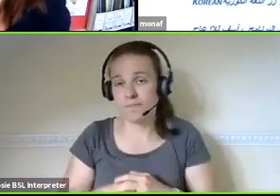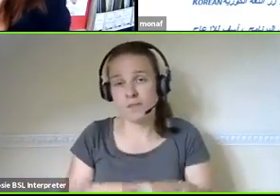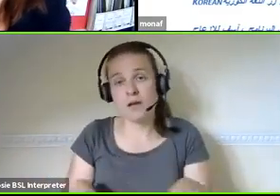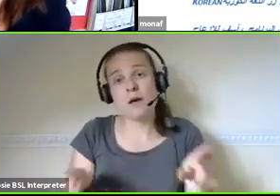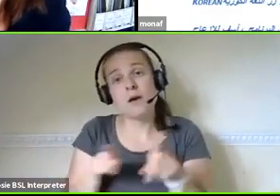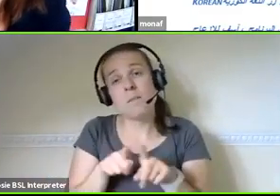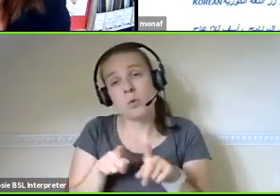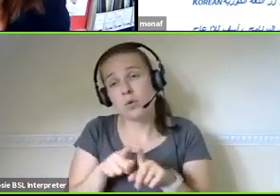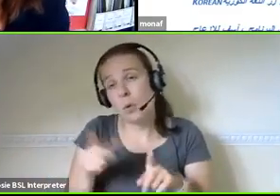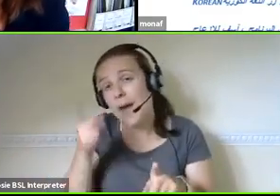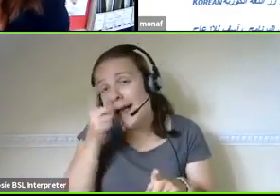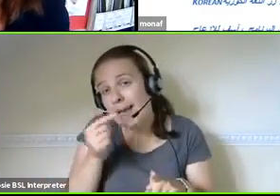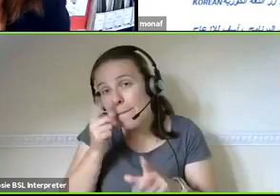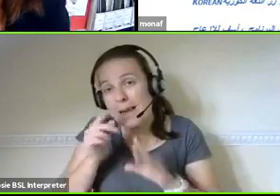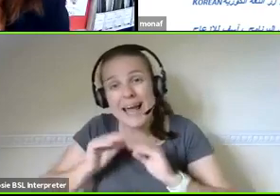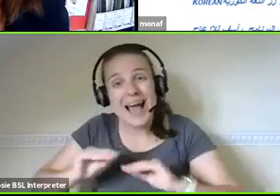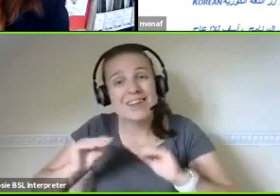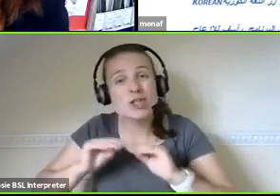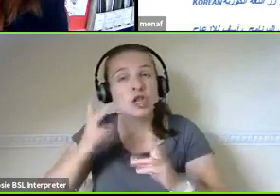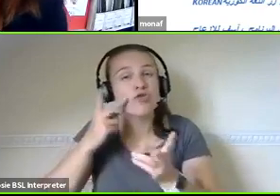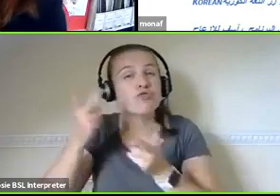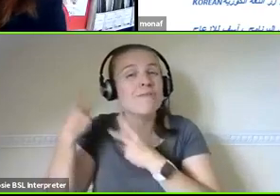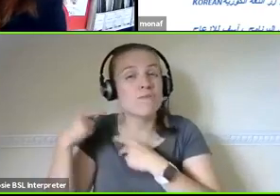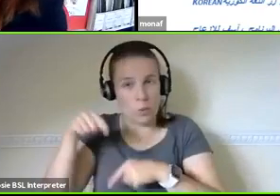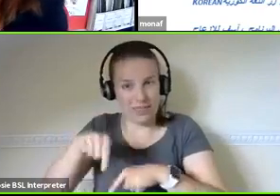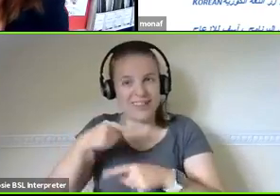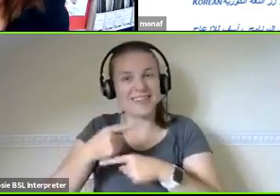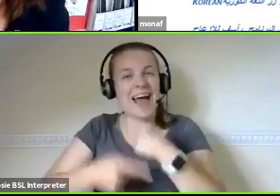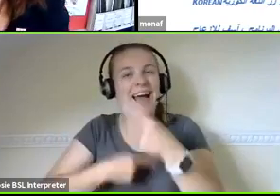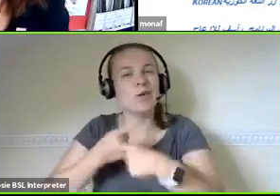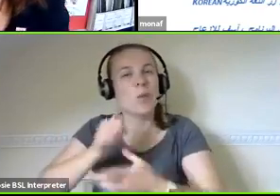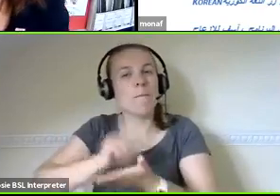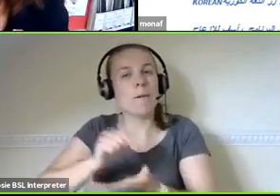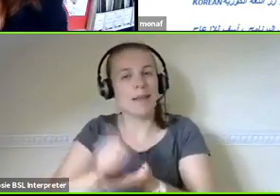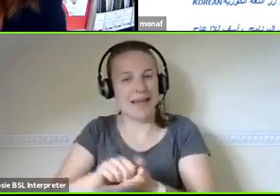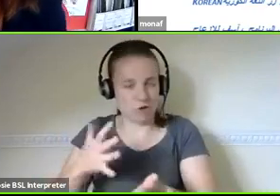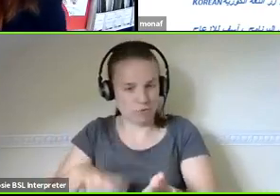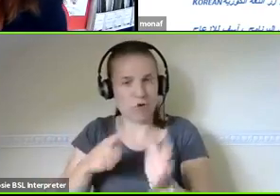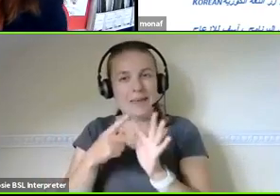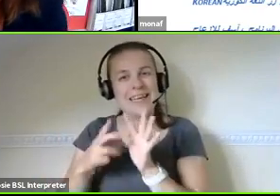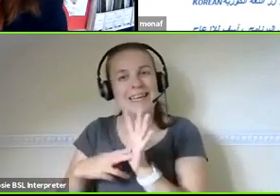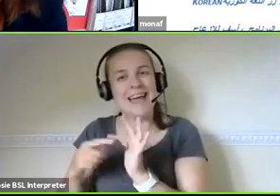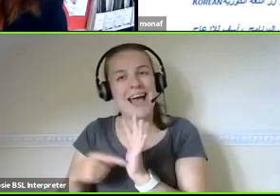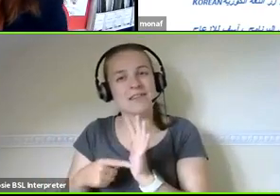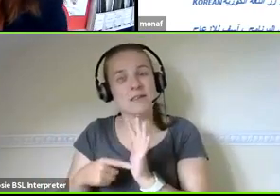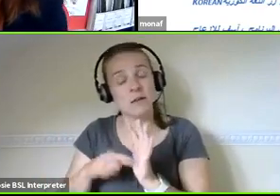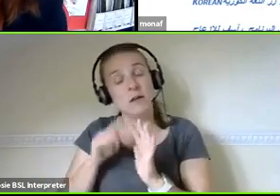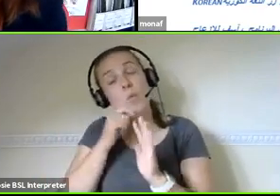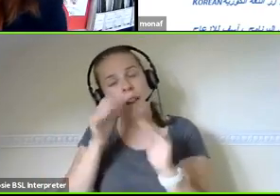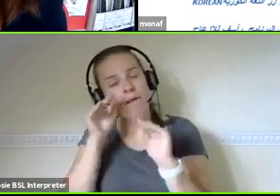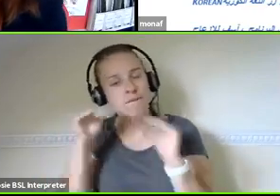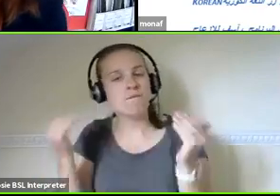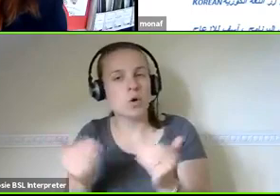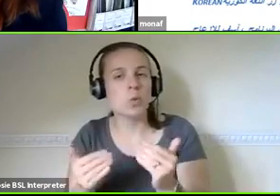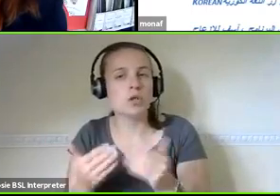Education Review, which is our annual publication, and that's going to focus on early childhood development and education.